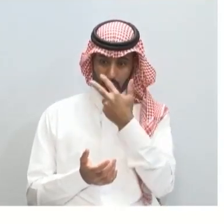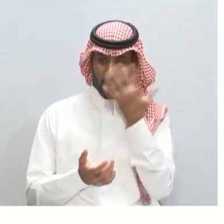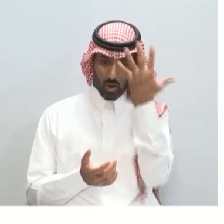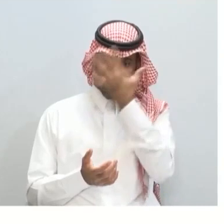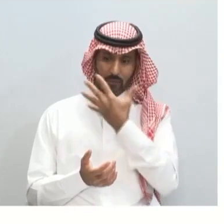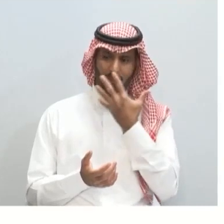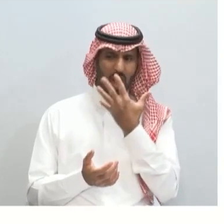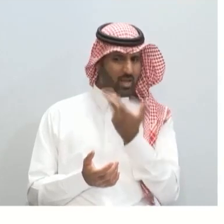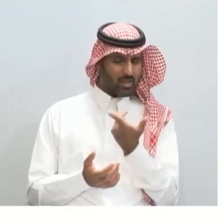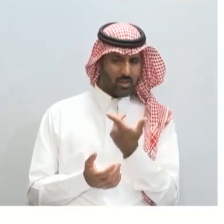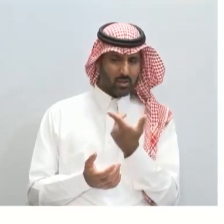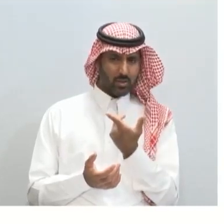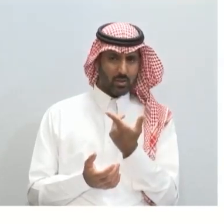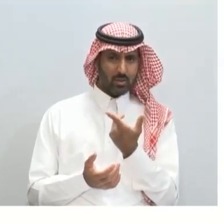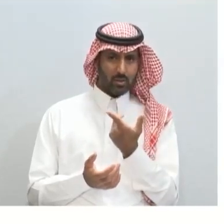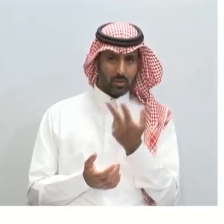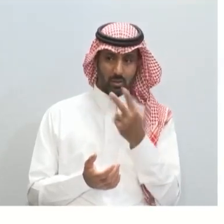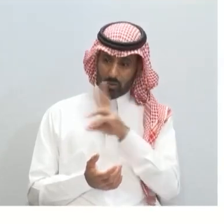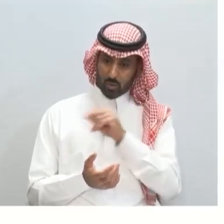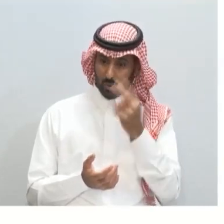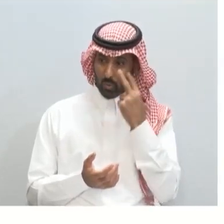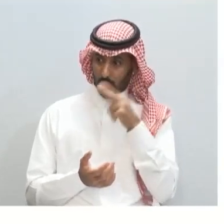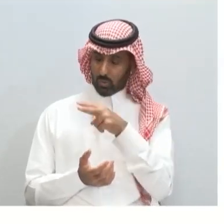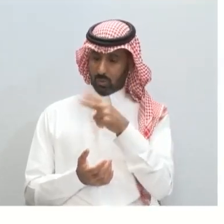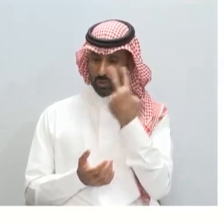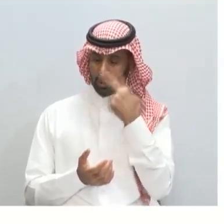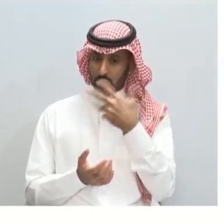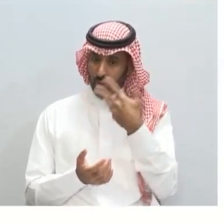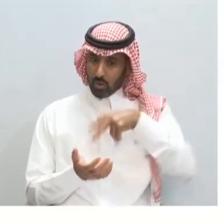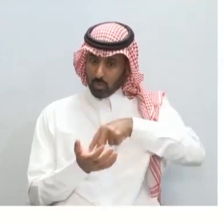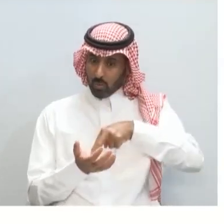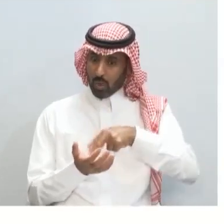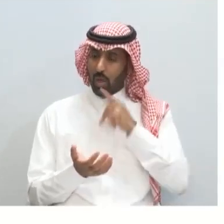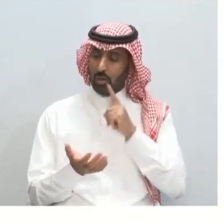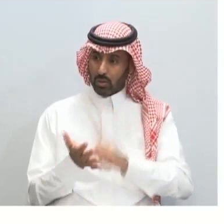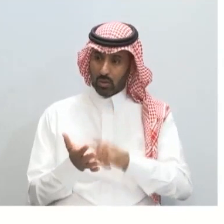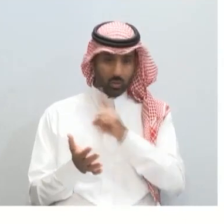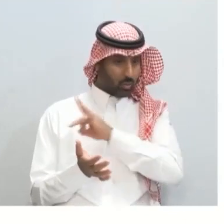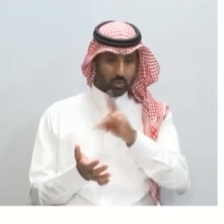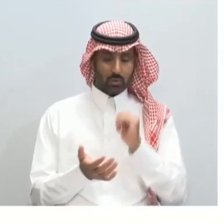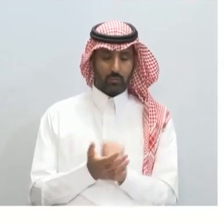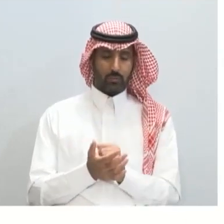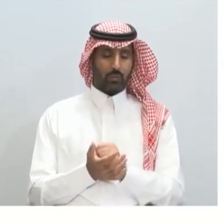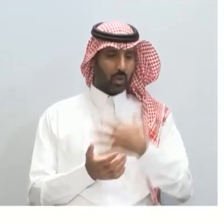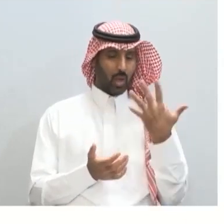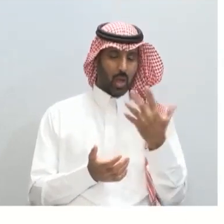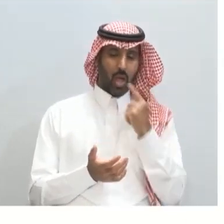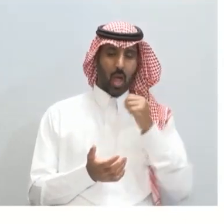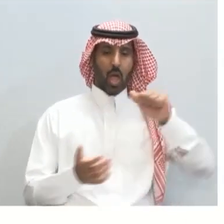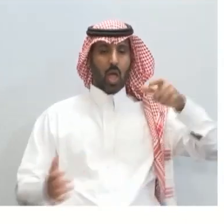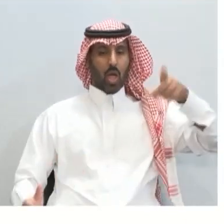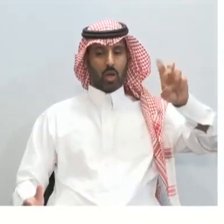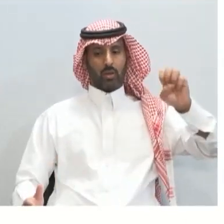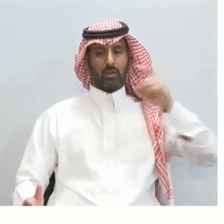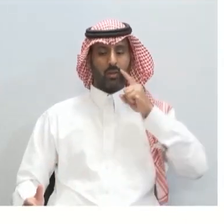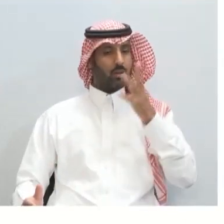face you look as if you had seen something scary but in reality you didn't number five ad is